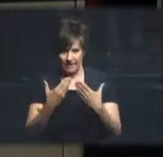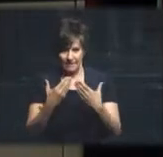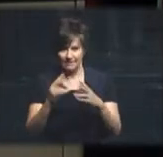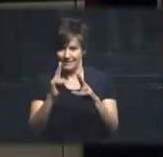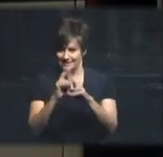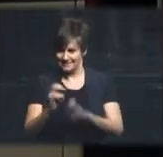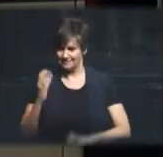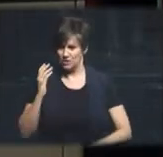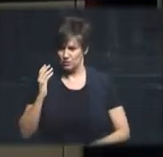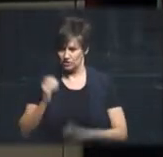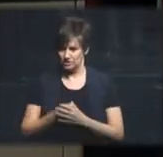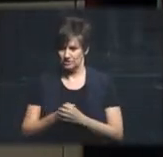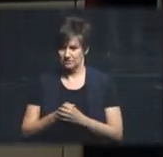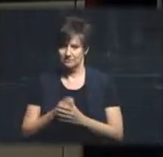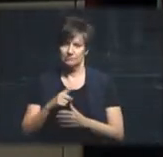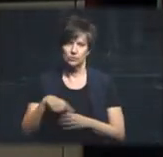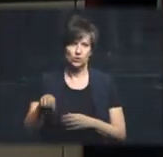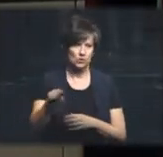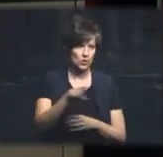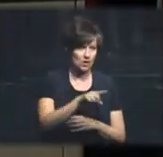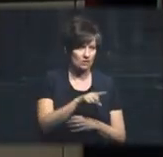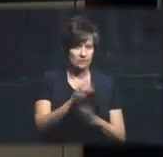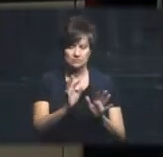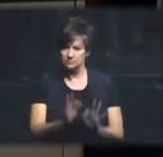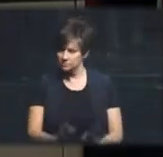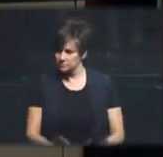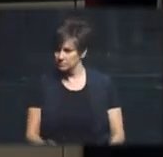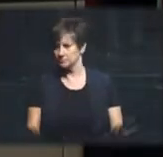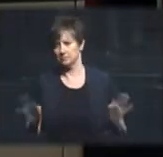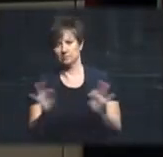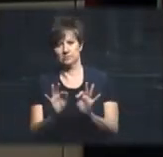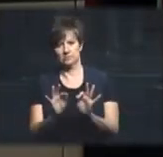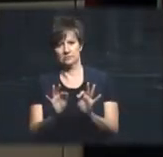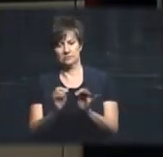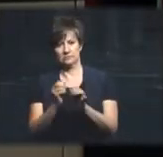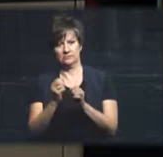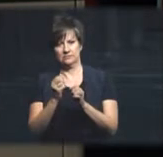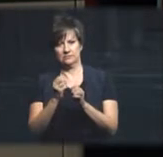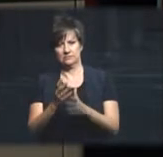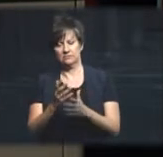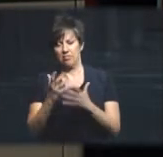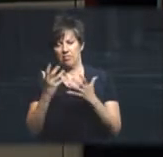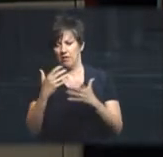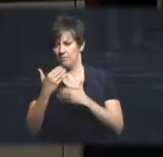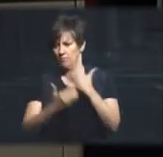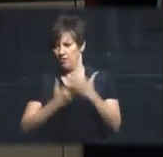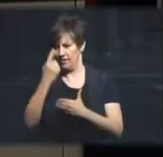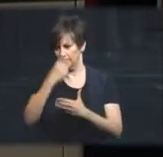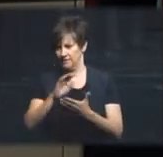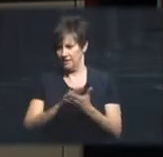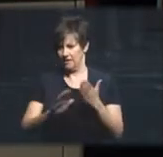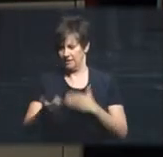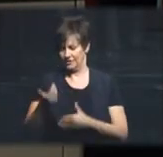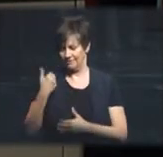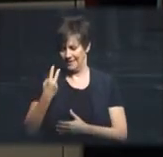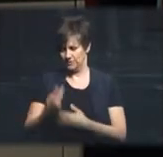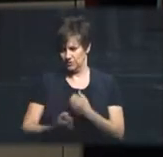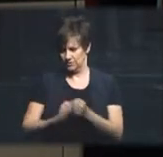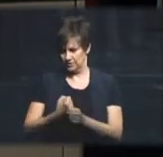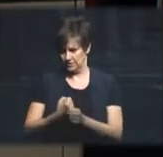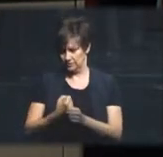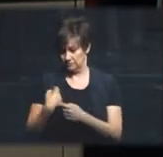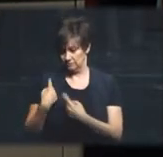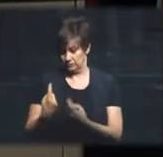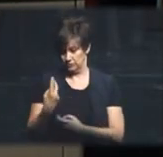assessment coaches. You all have been instrumental in making enormous progress for the college over the last 2 years. In 2 years,